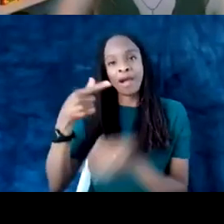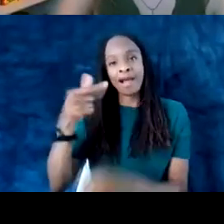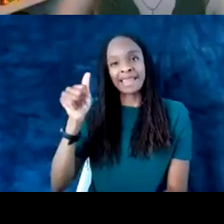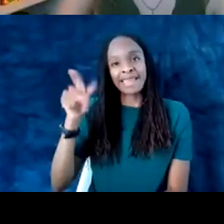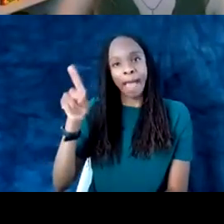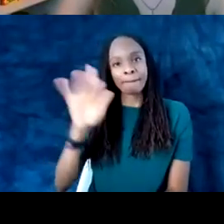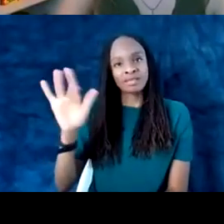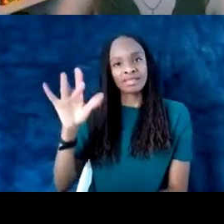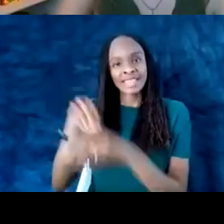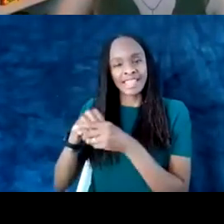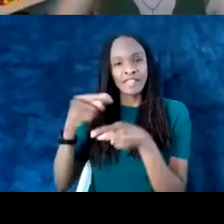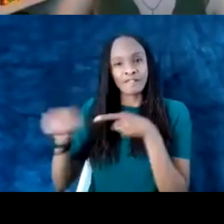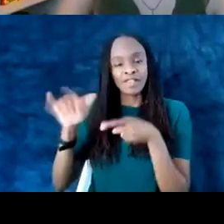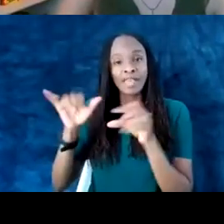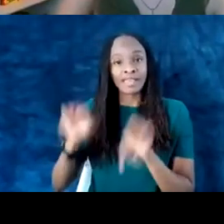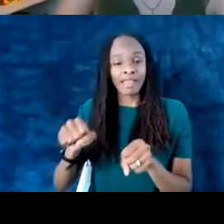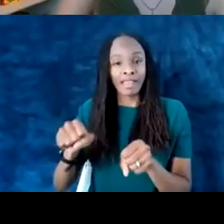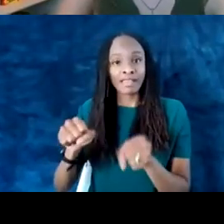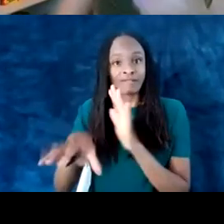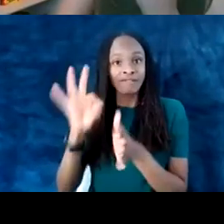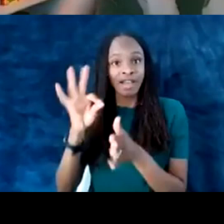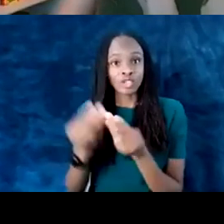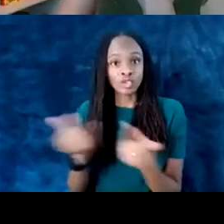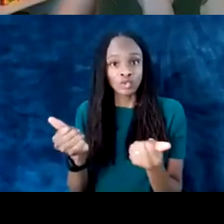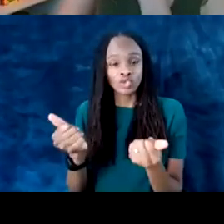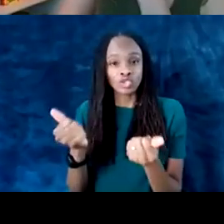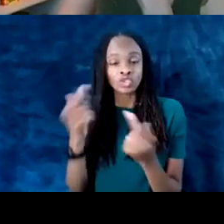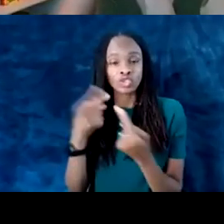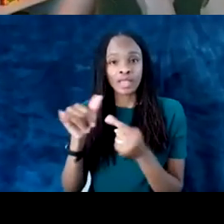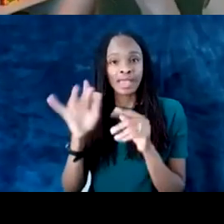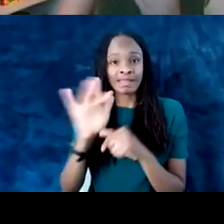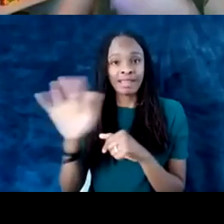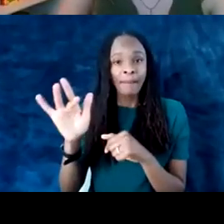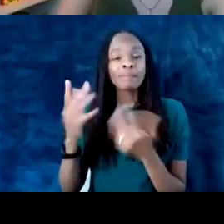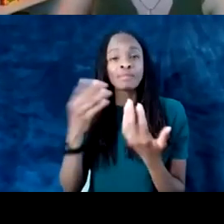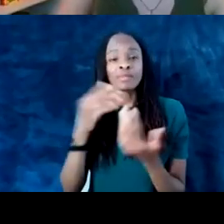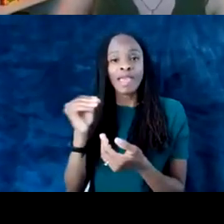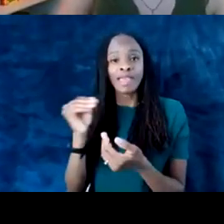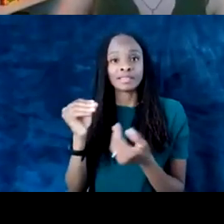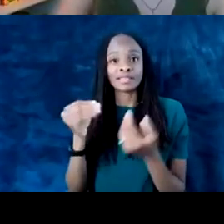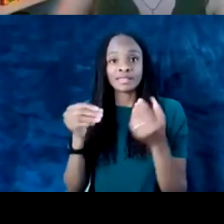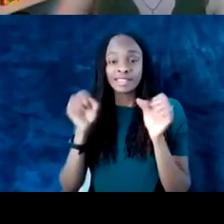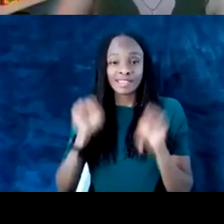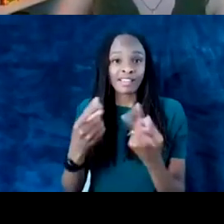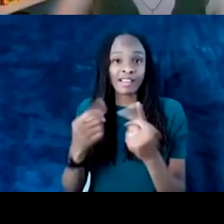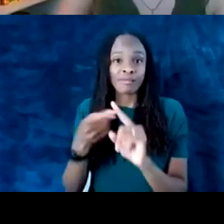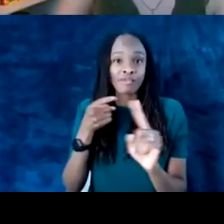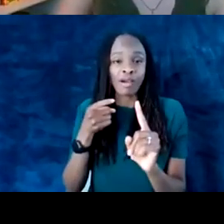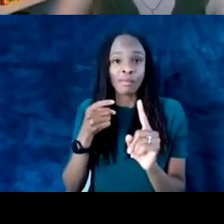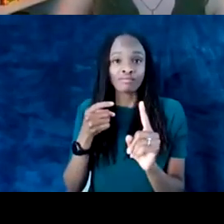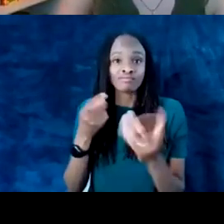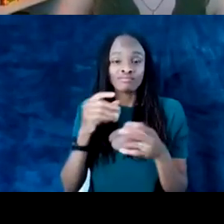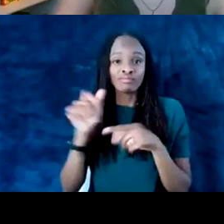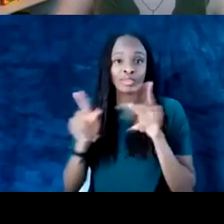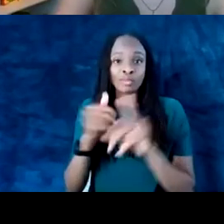could emanate, where the solutions to that gap and the interventions around that gap could actually emanate from practitioners. And so I'm in the middle of